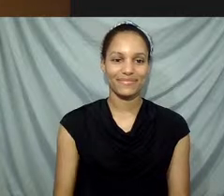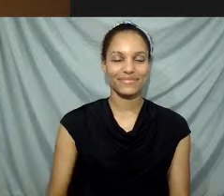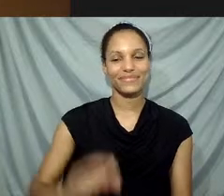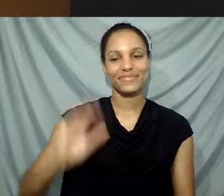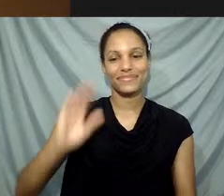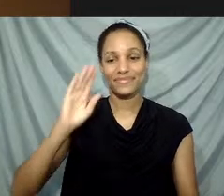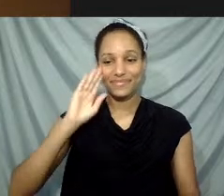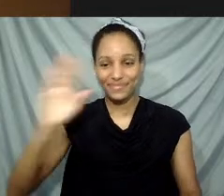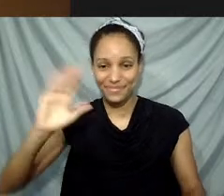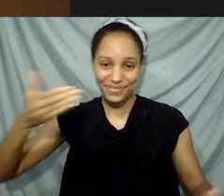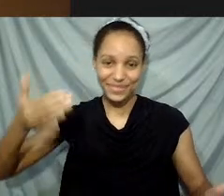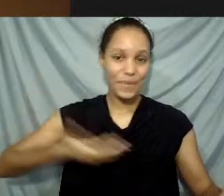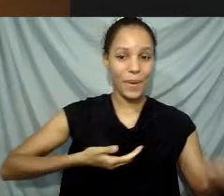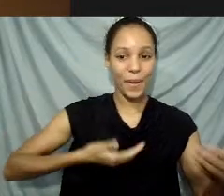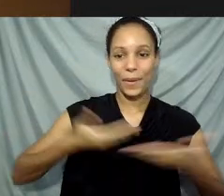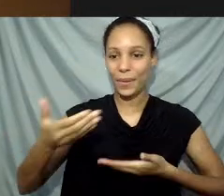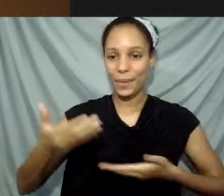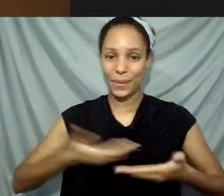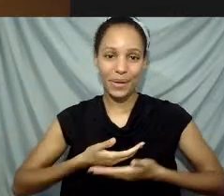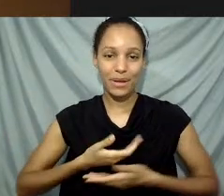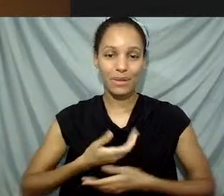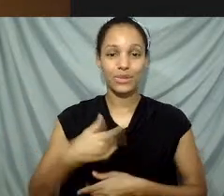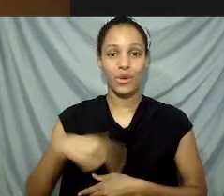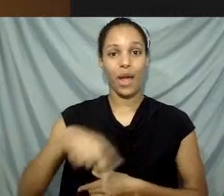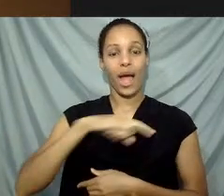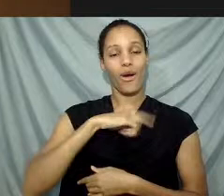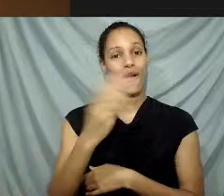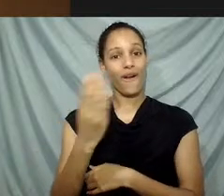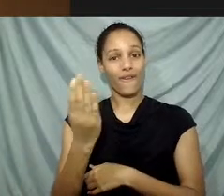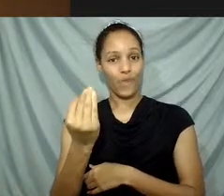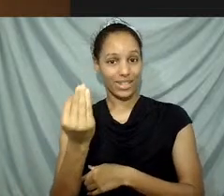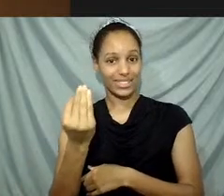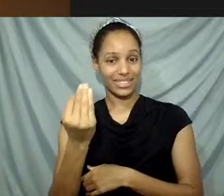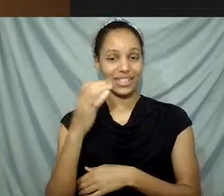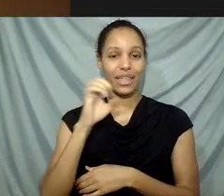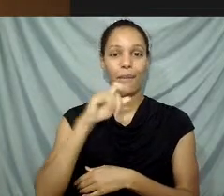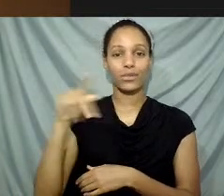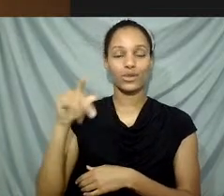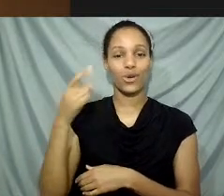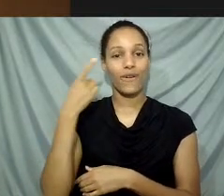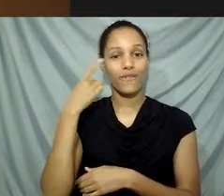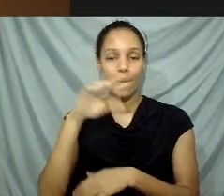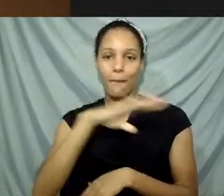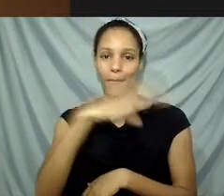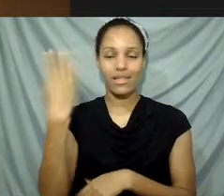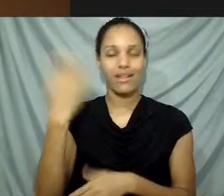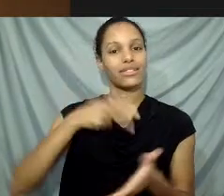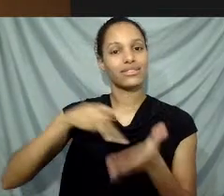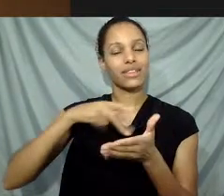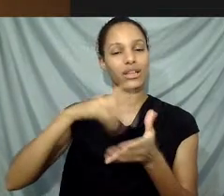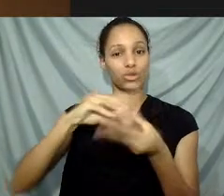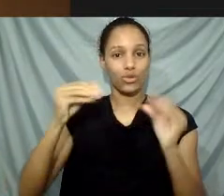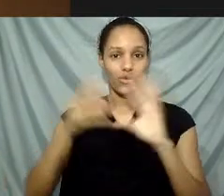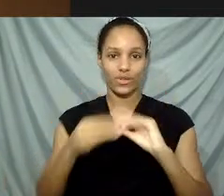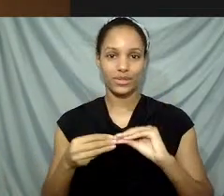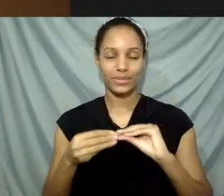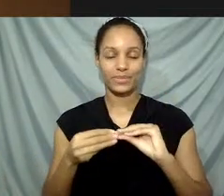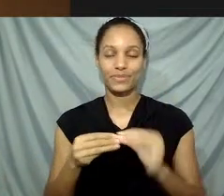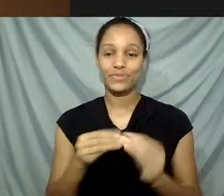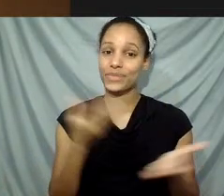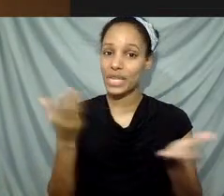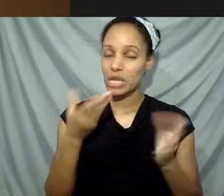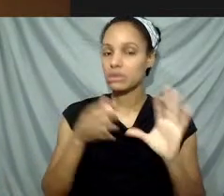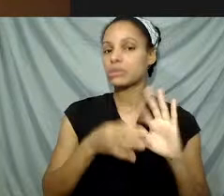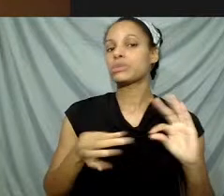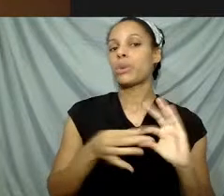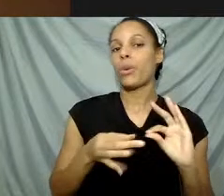Welcome to our 14th episode of Black Dance Stories. Here's a note about why